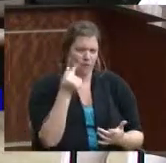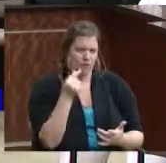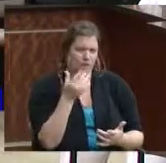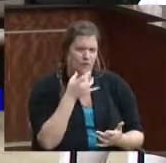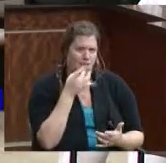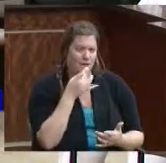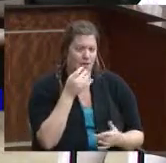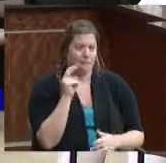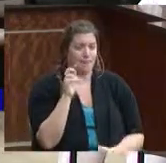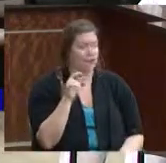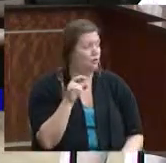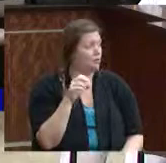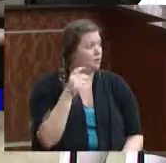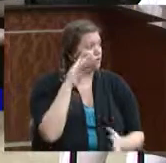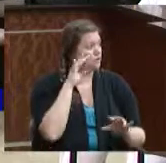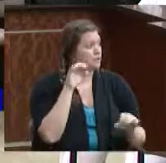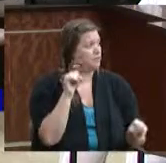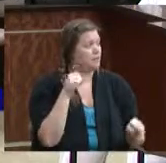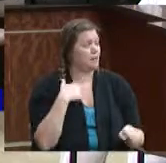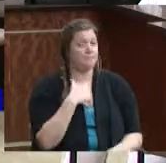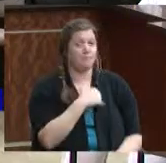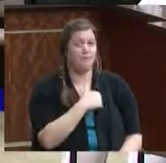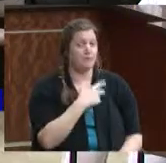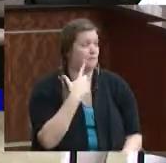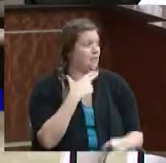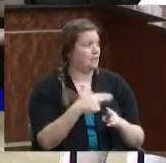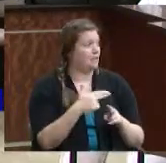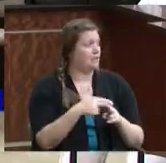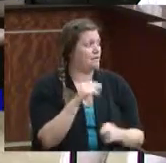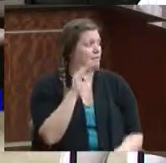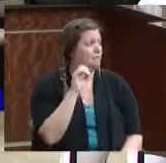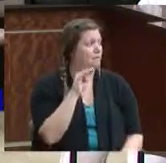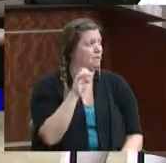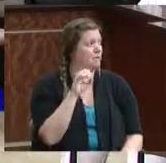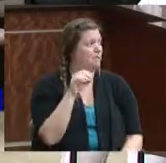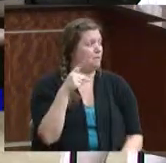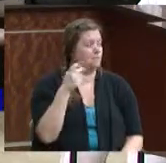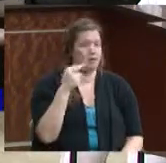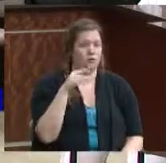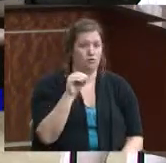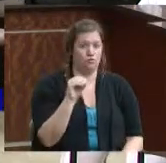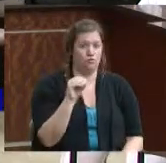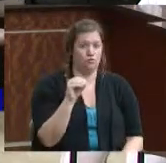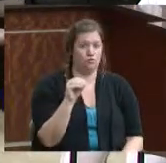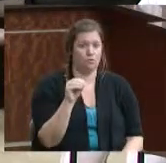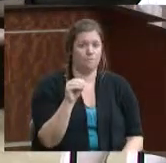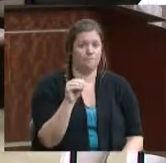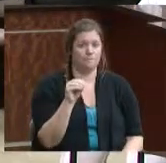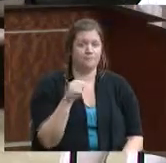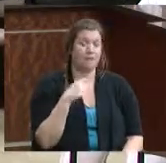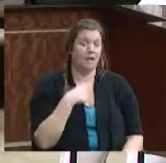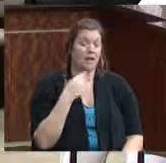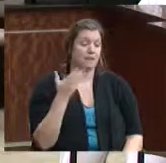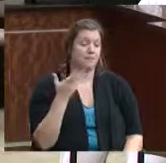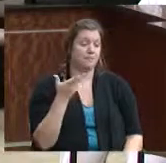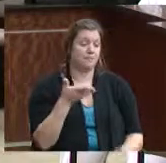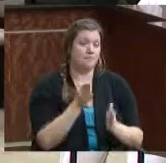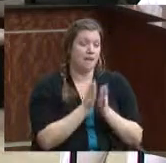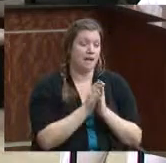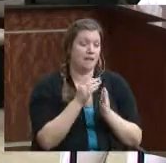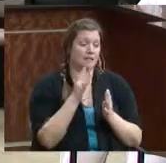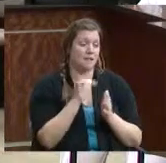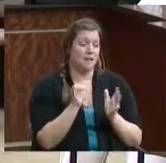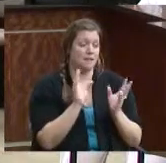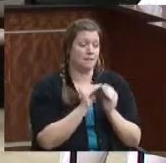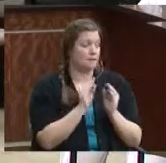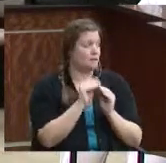Mr. Mayor, Mr. President, members of the council, my name is Bob DiPietro, 502 Gorman Avenue, Laurel, Maryland. I had asked prior to the meeting that